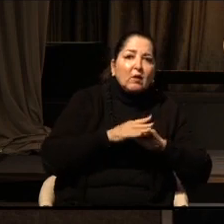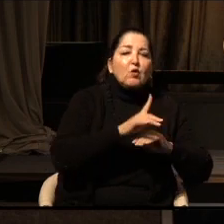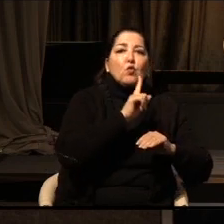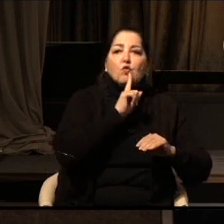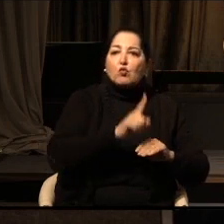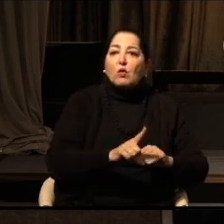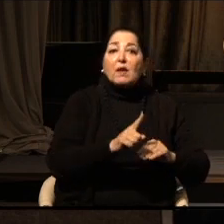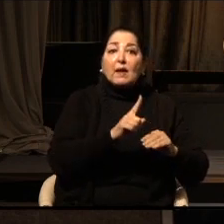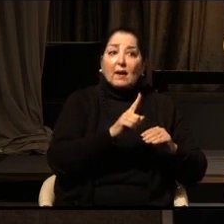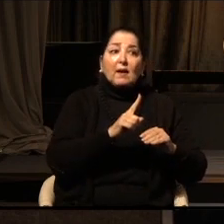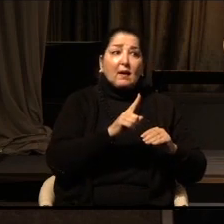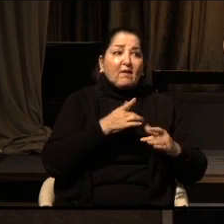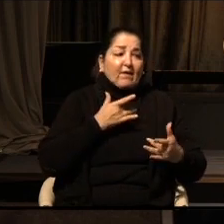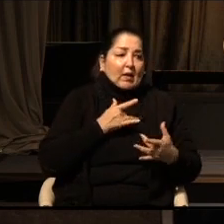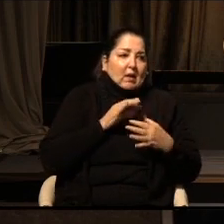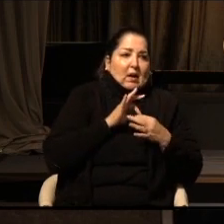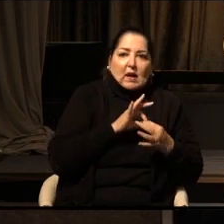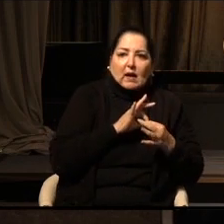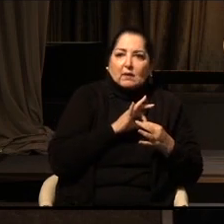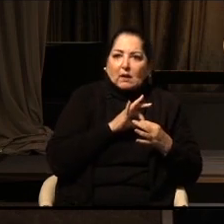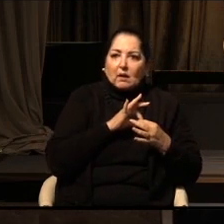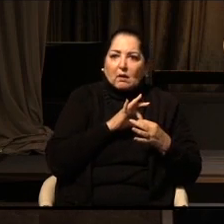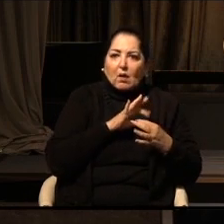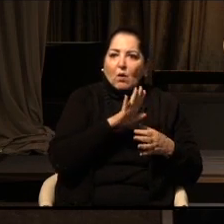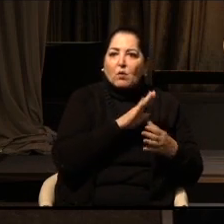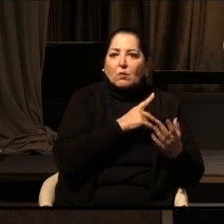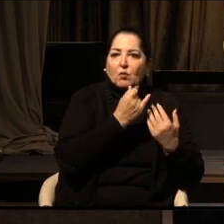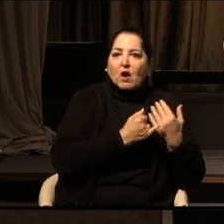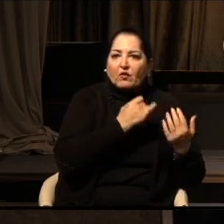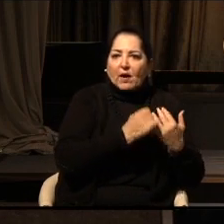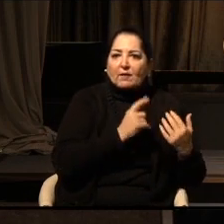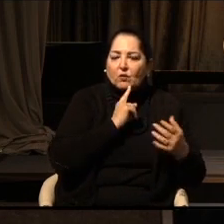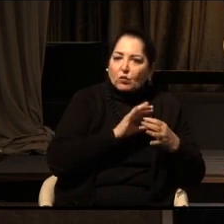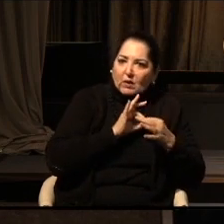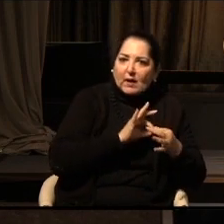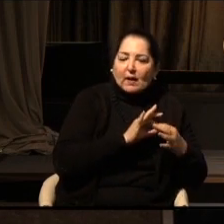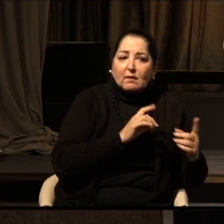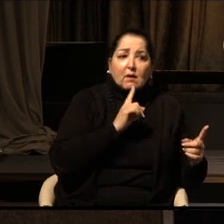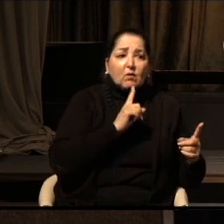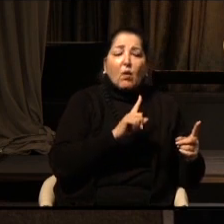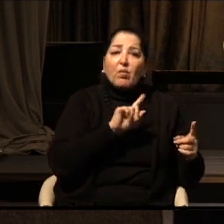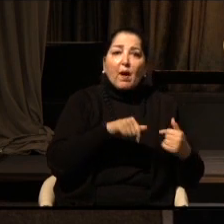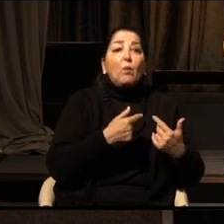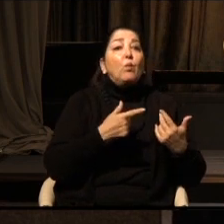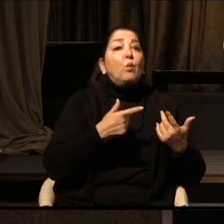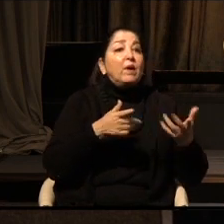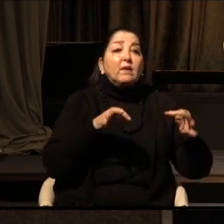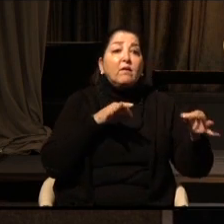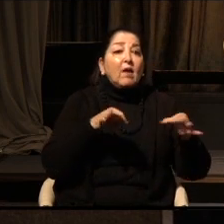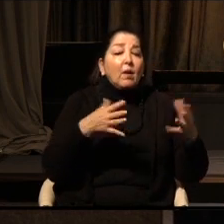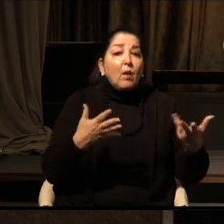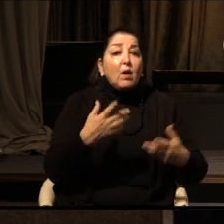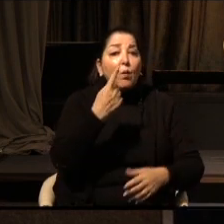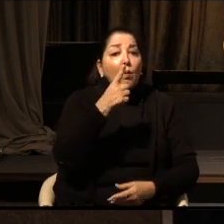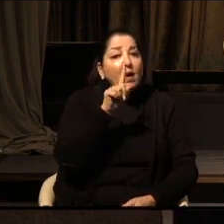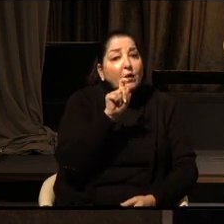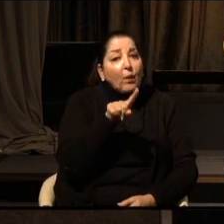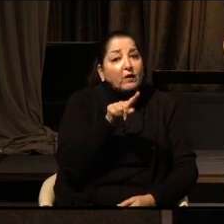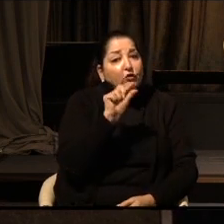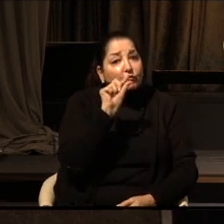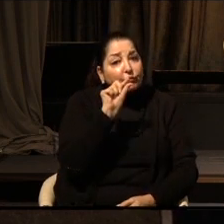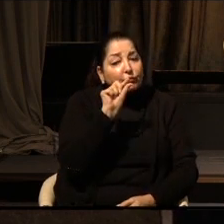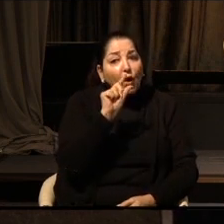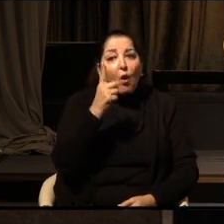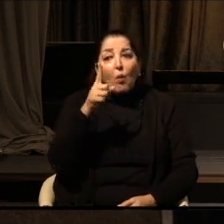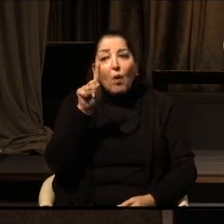impactful projects. So this is how we invite all of us to redefine community engagement. One little question, one little